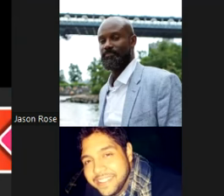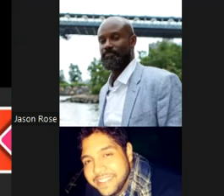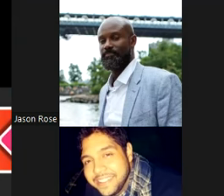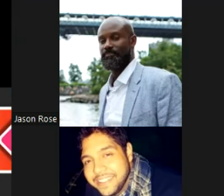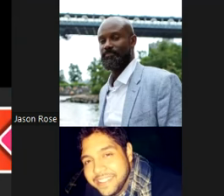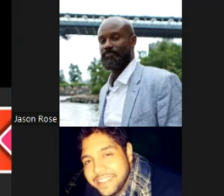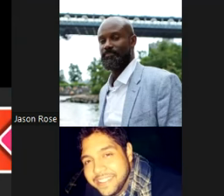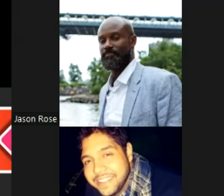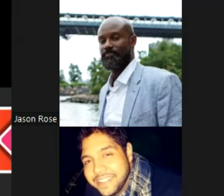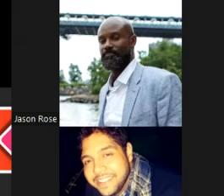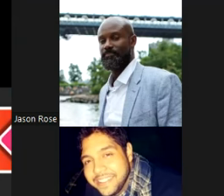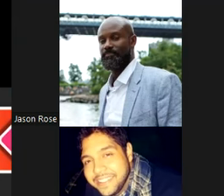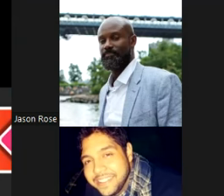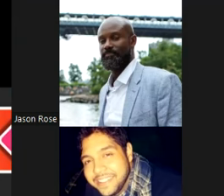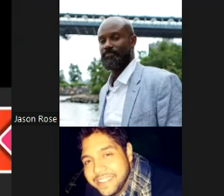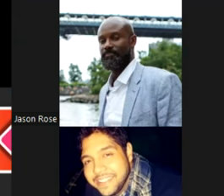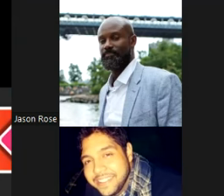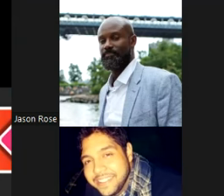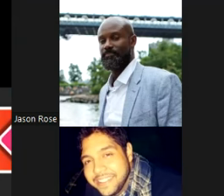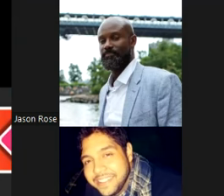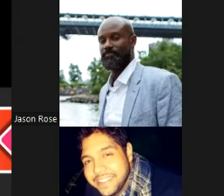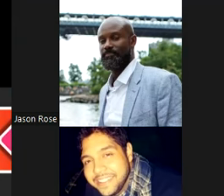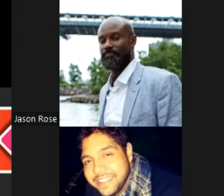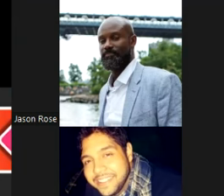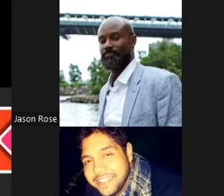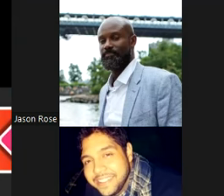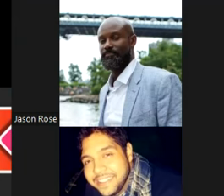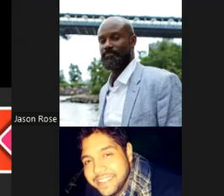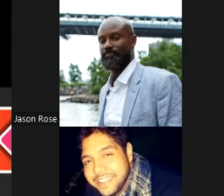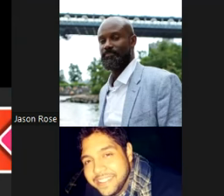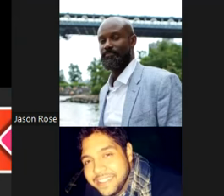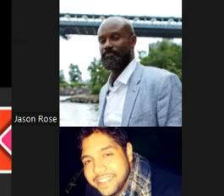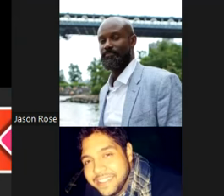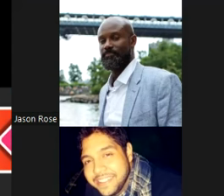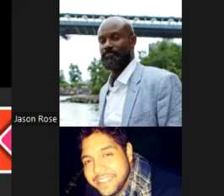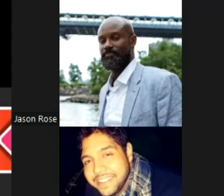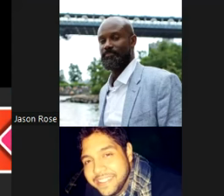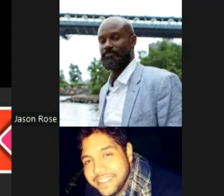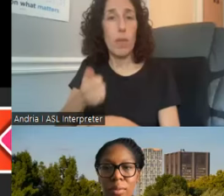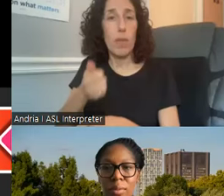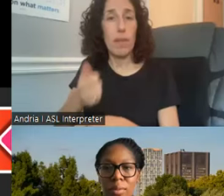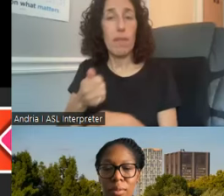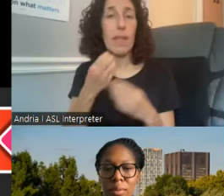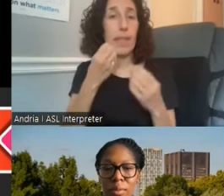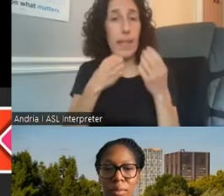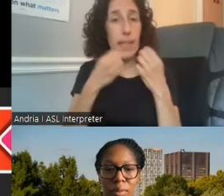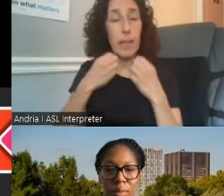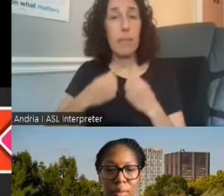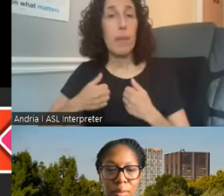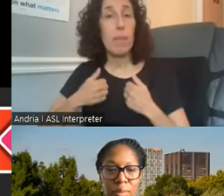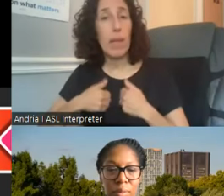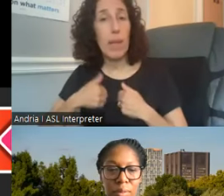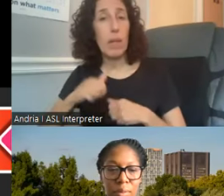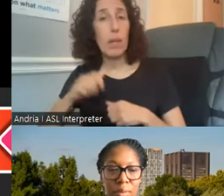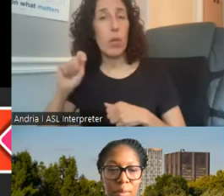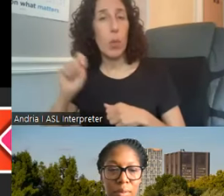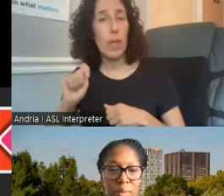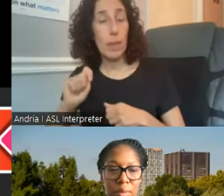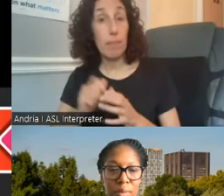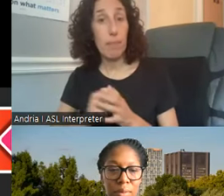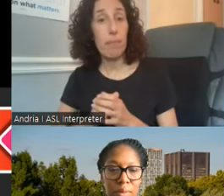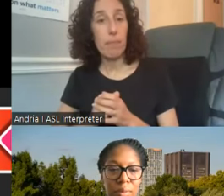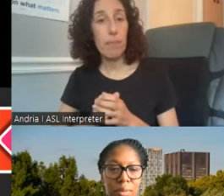something that has to do with being able to take care of yourself. So eating, bathing, toileting, those kinds of things. And then